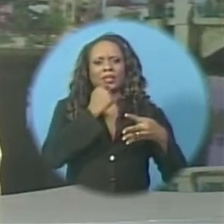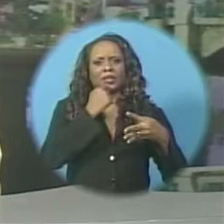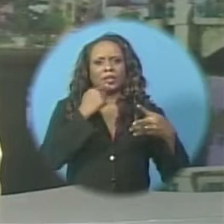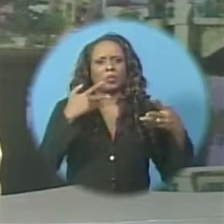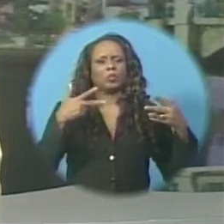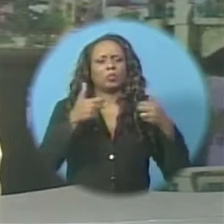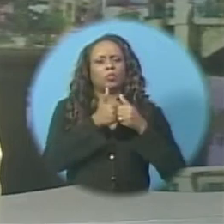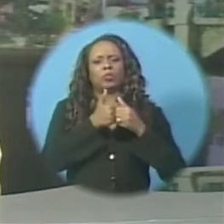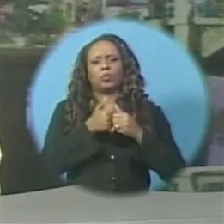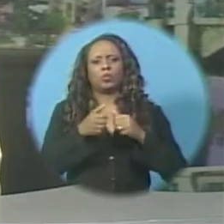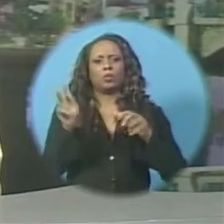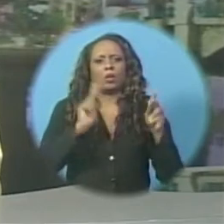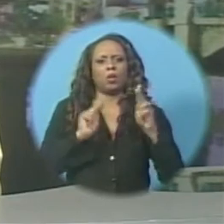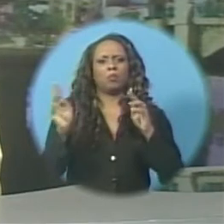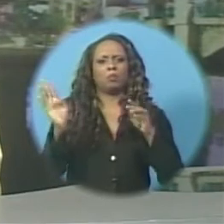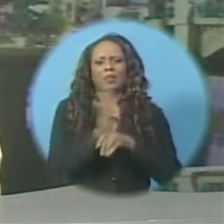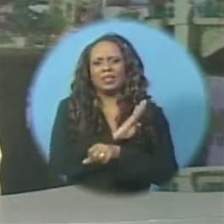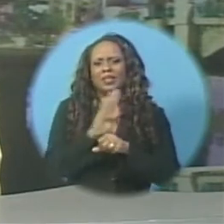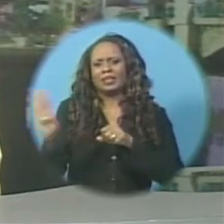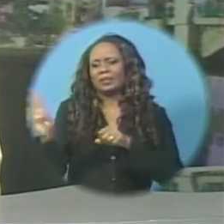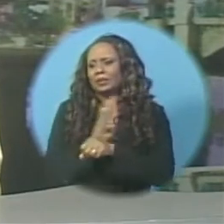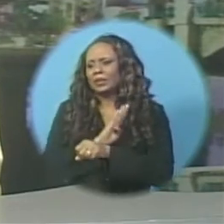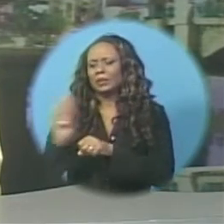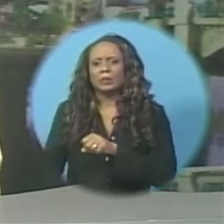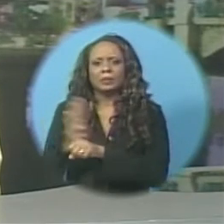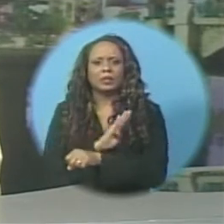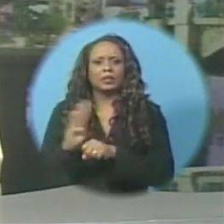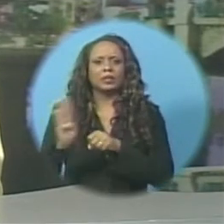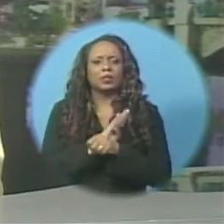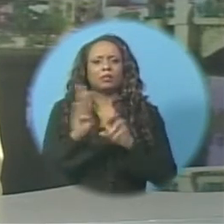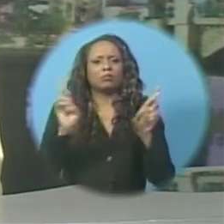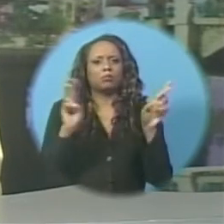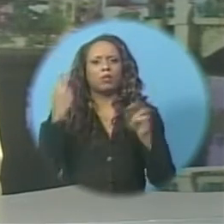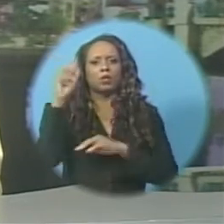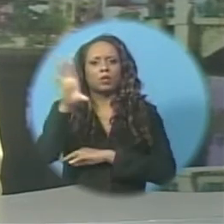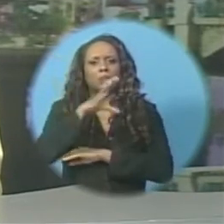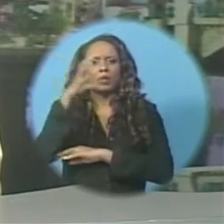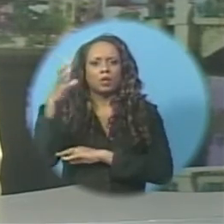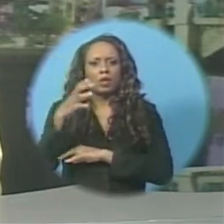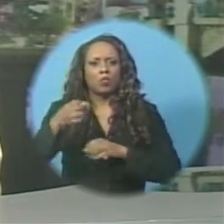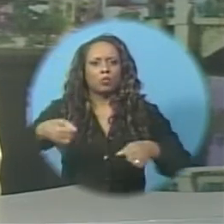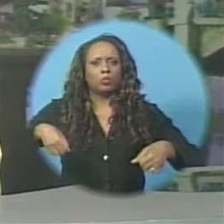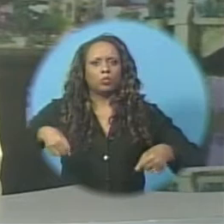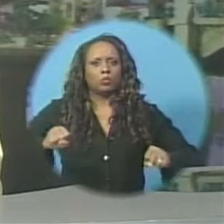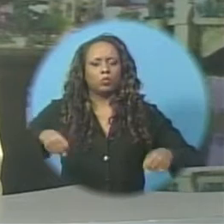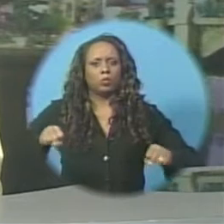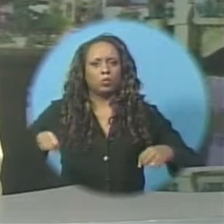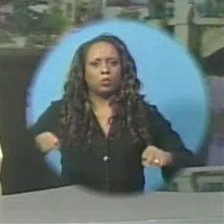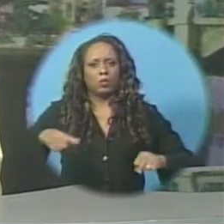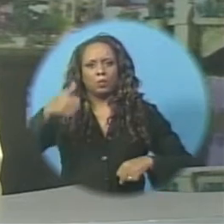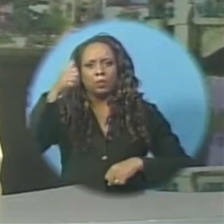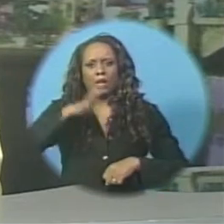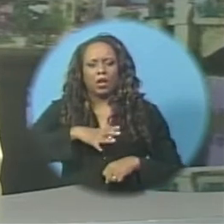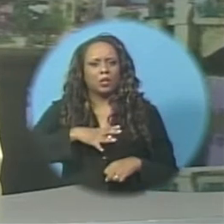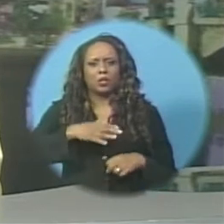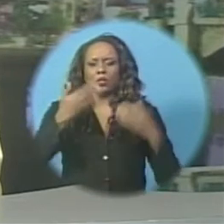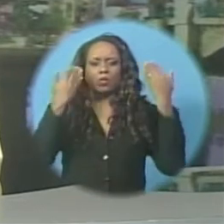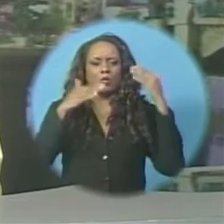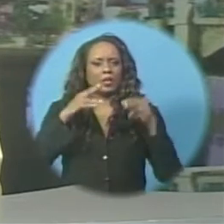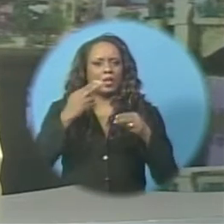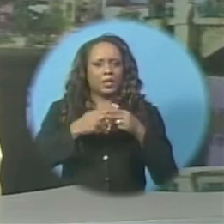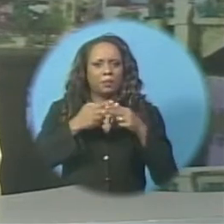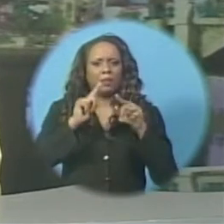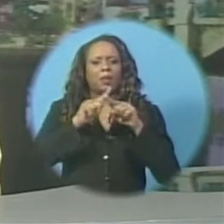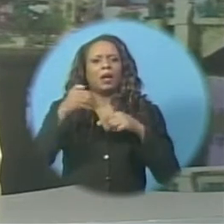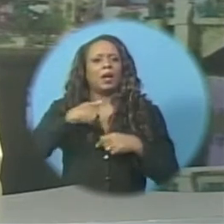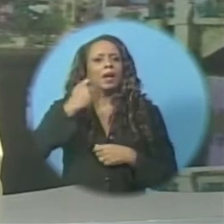Barbadians were busy getting in their last preparations for the big day. A motorcycle rider, whose name was not released up to news time, suffered